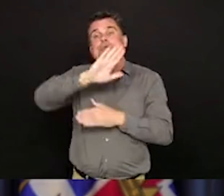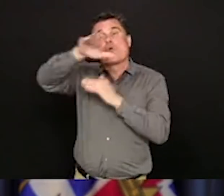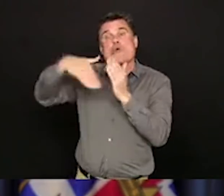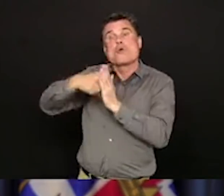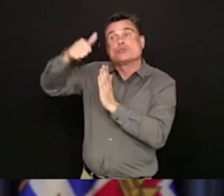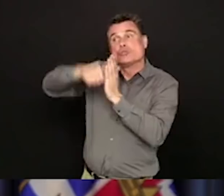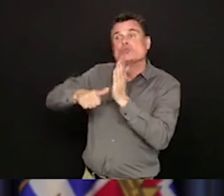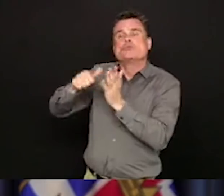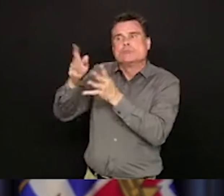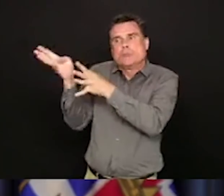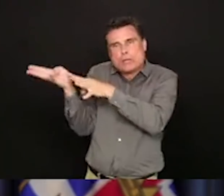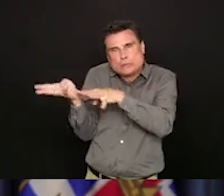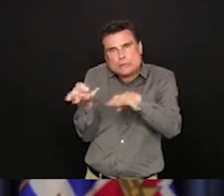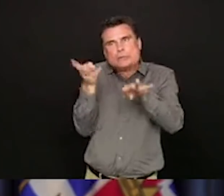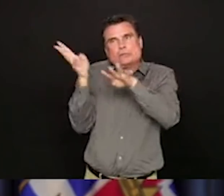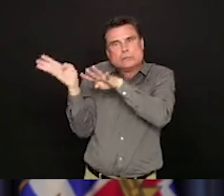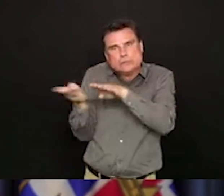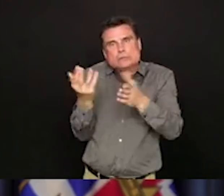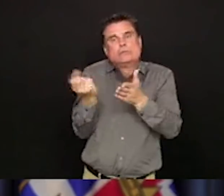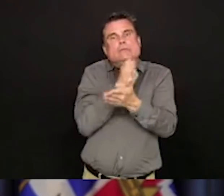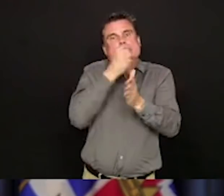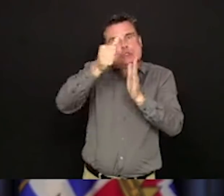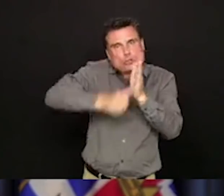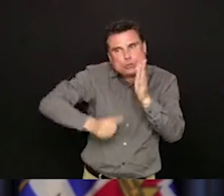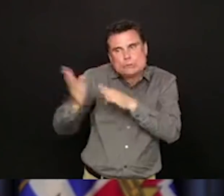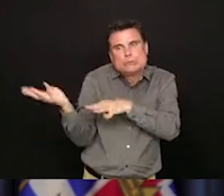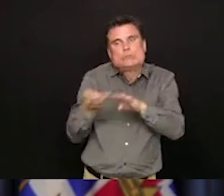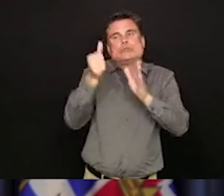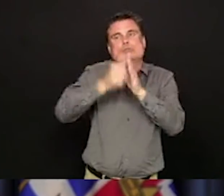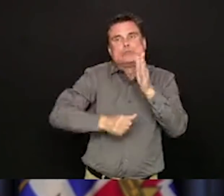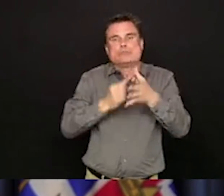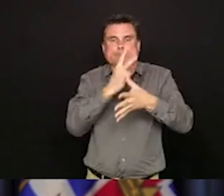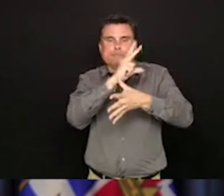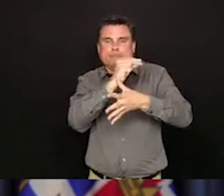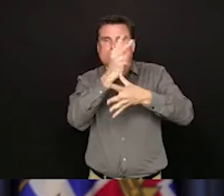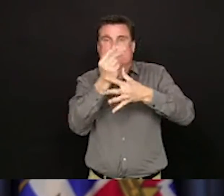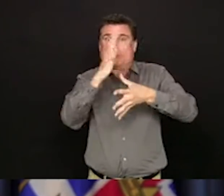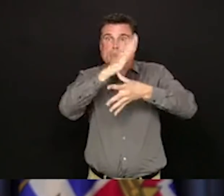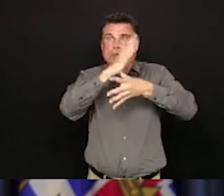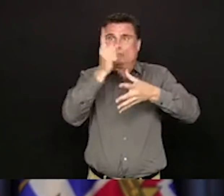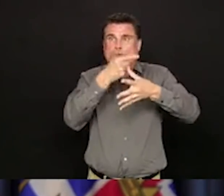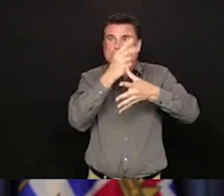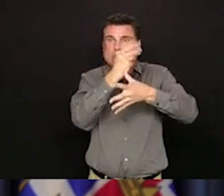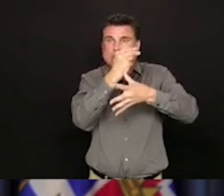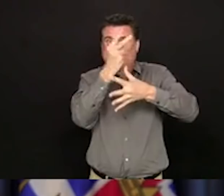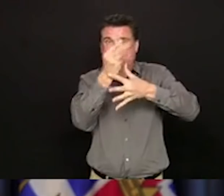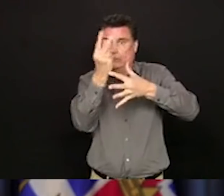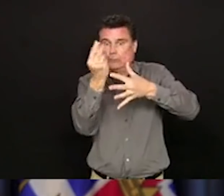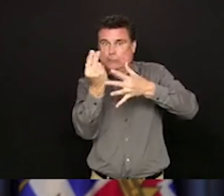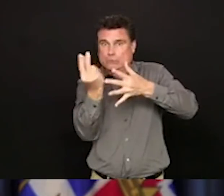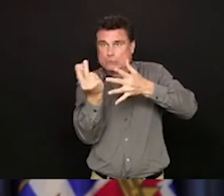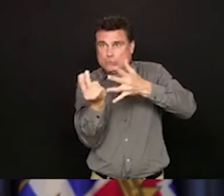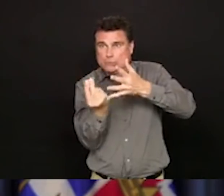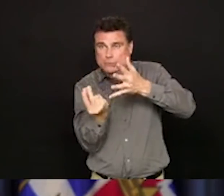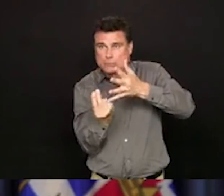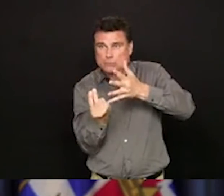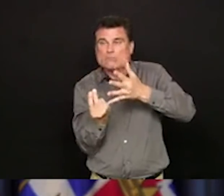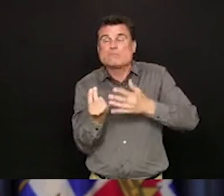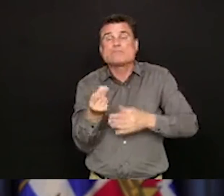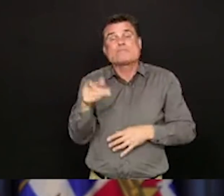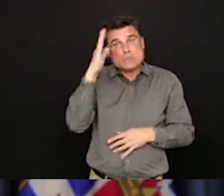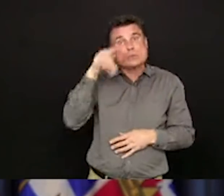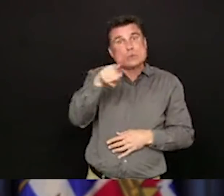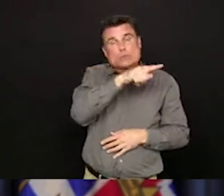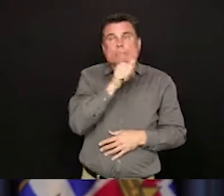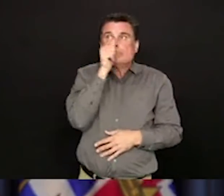to patients has not wavered, that you are not forgotten, that you are at the center of what we're doing, that we have been planning a resumption of surgery, which we are continuing